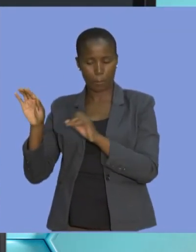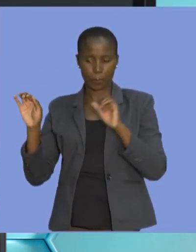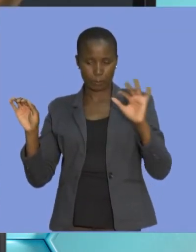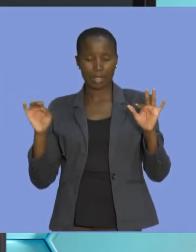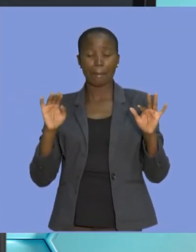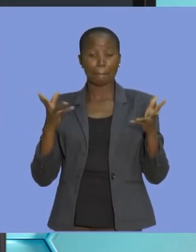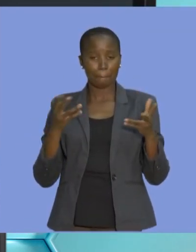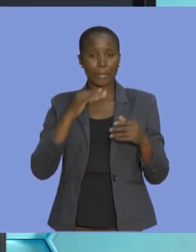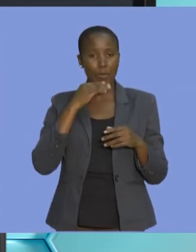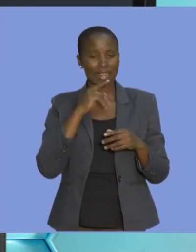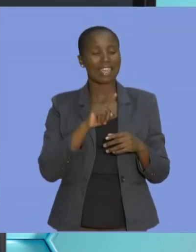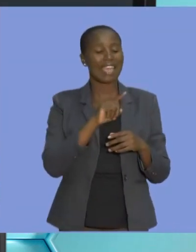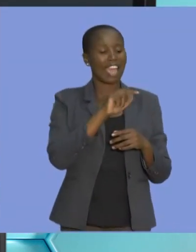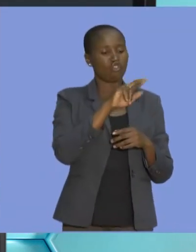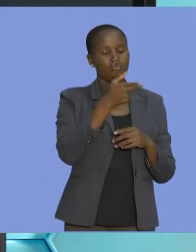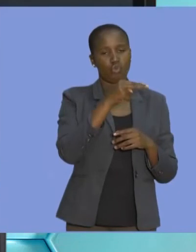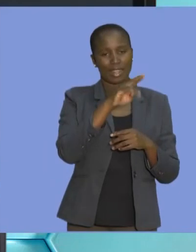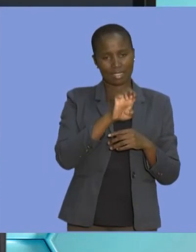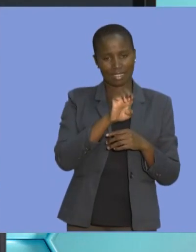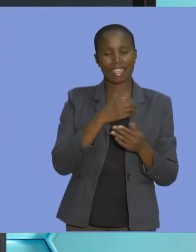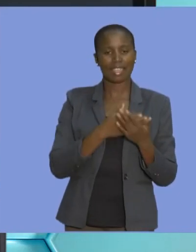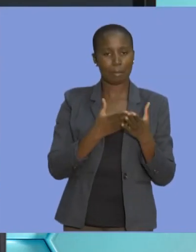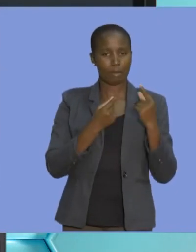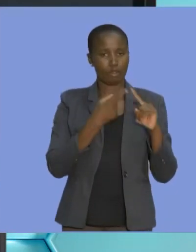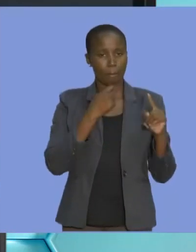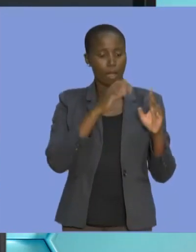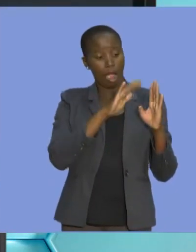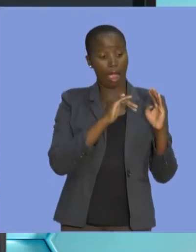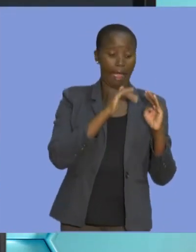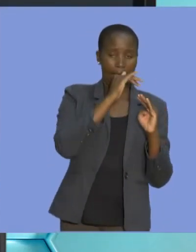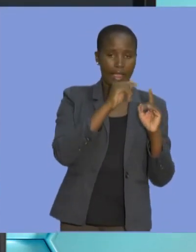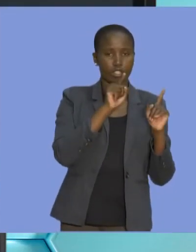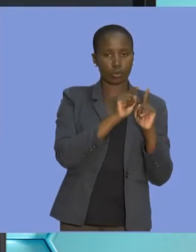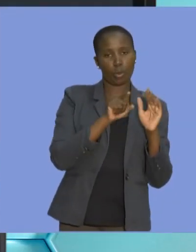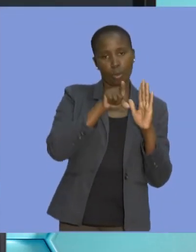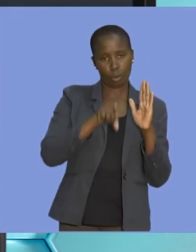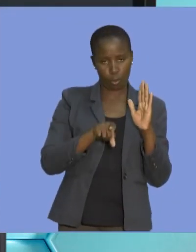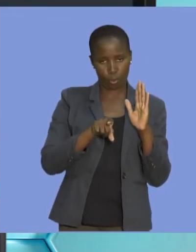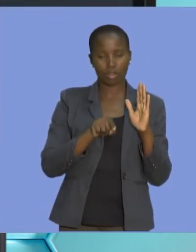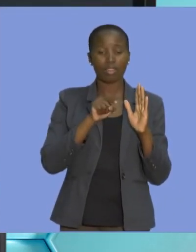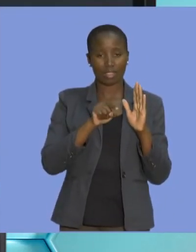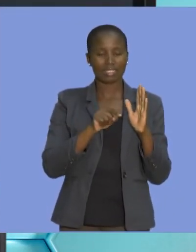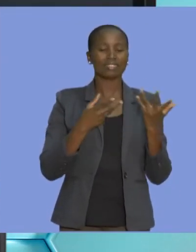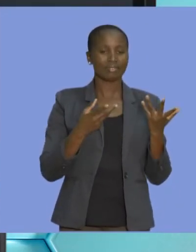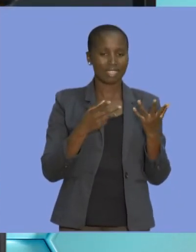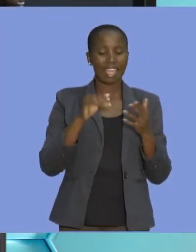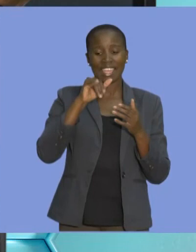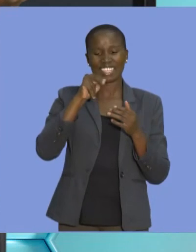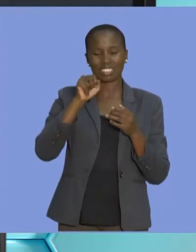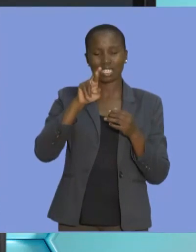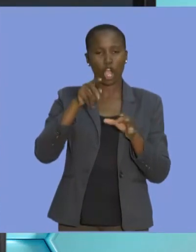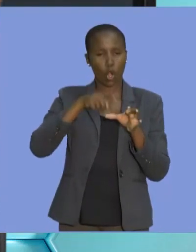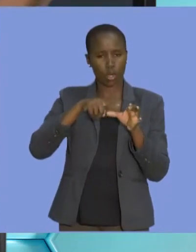extreme, high, low, or small. The semi-interquartile range is better because it avoids the